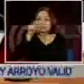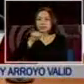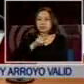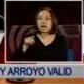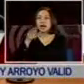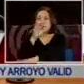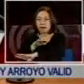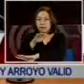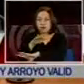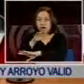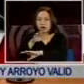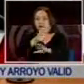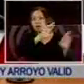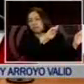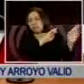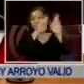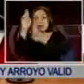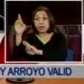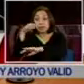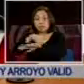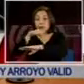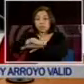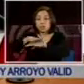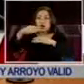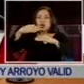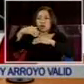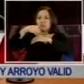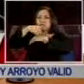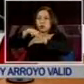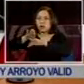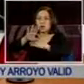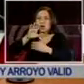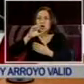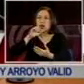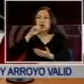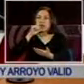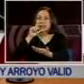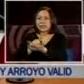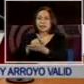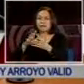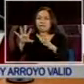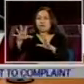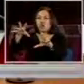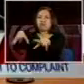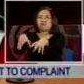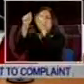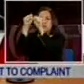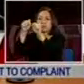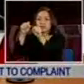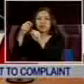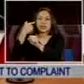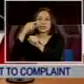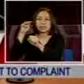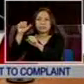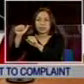ay nakapagpalabas na si Judge Mupas ng warrant of arrest, and therefore naging moot and academic po